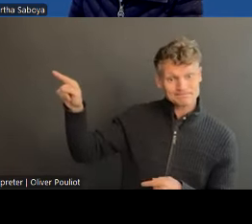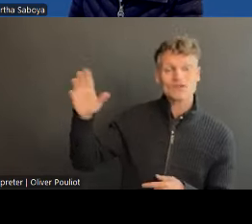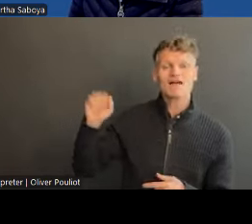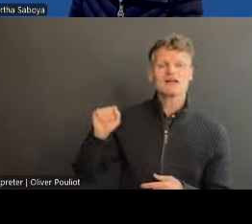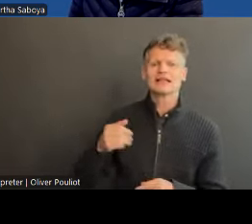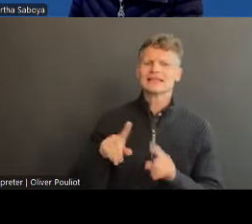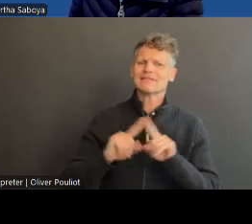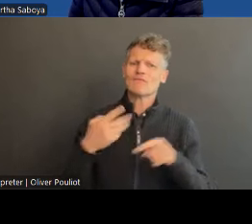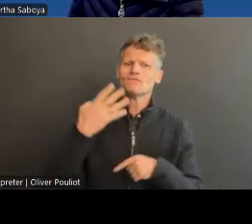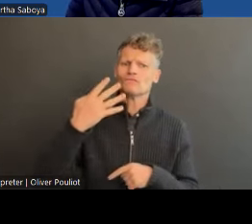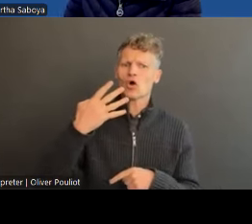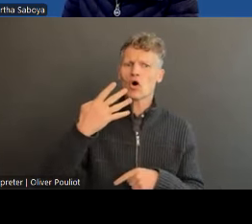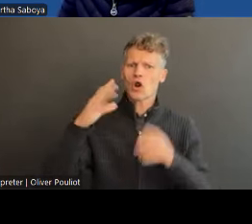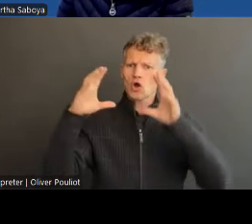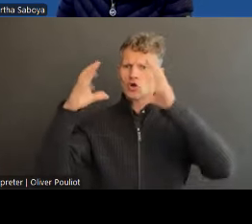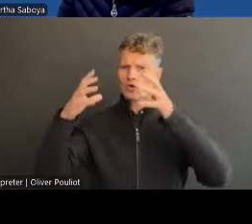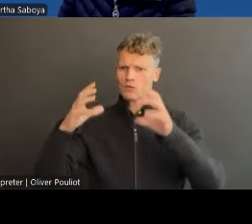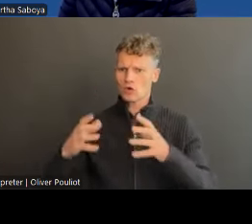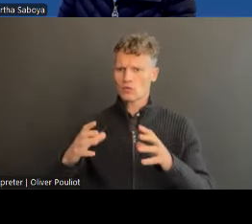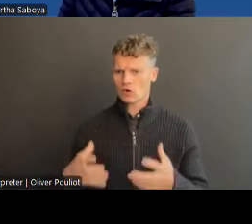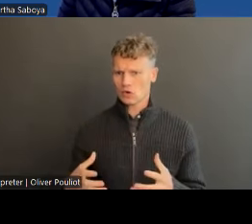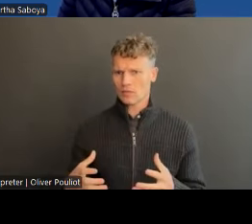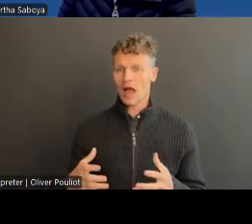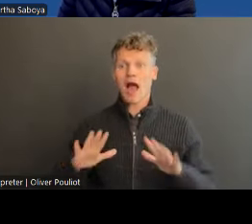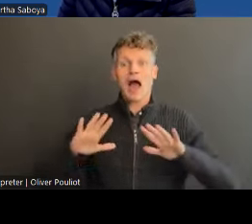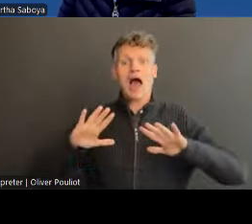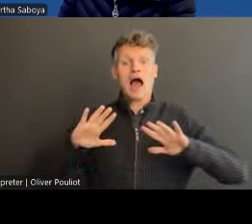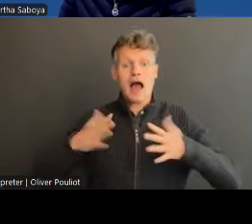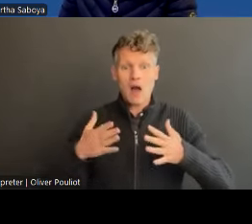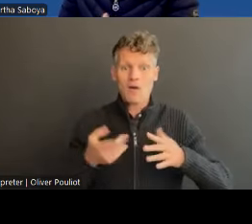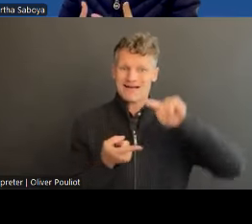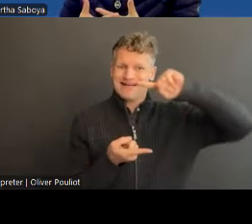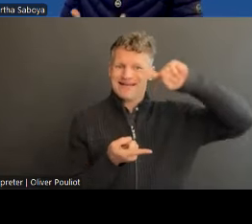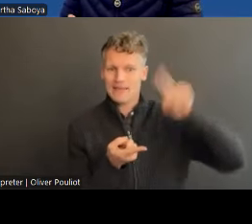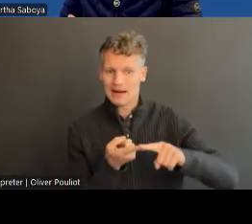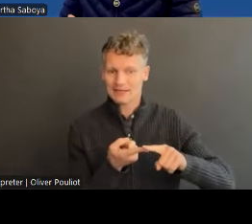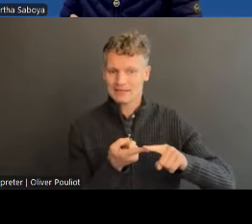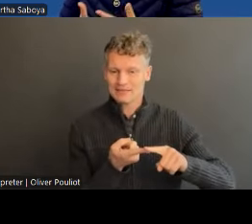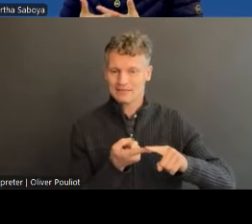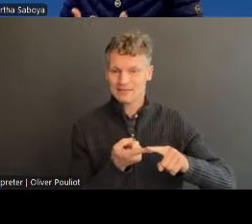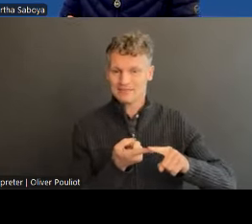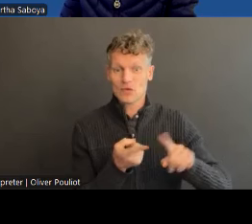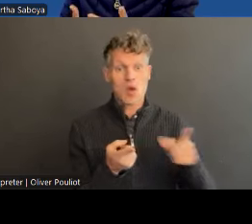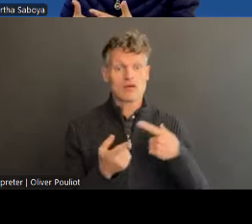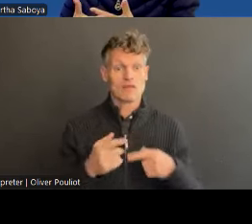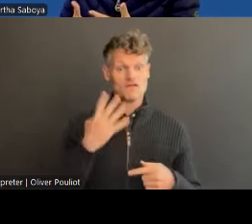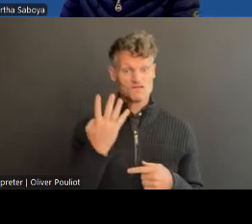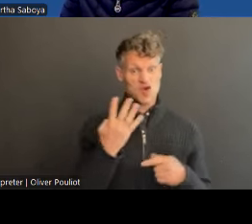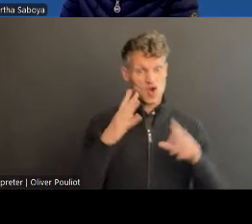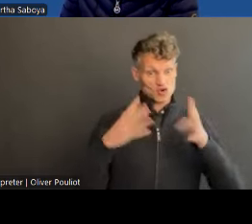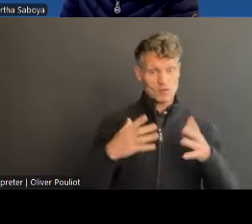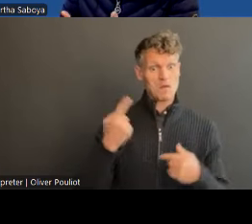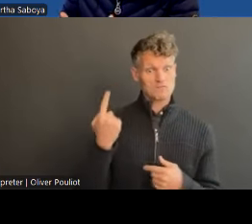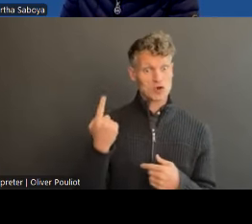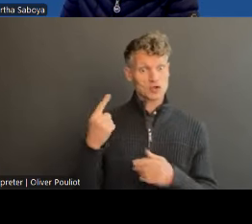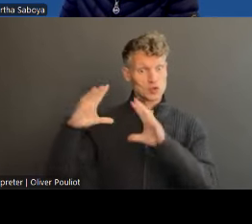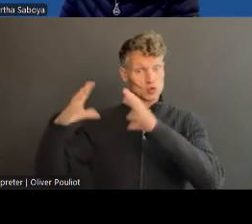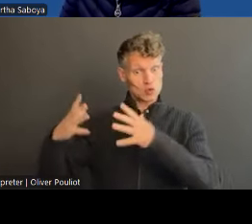groups. The first group has the list of diseases in which we know that we have